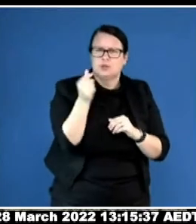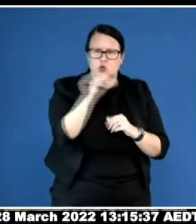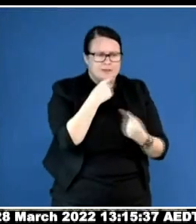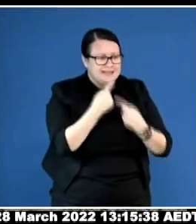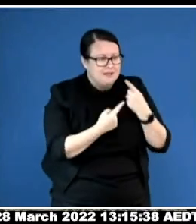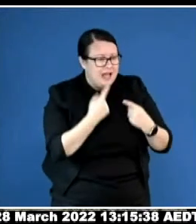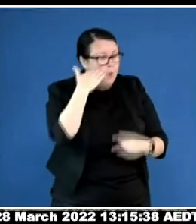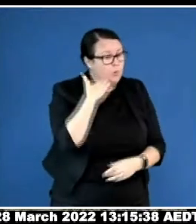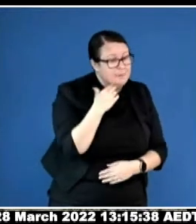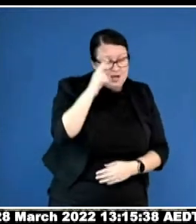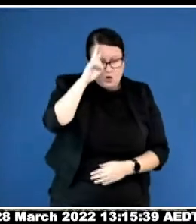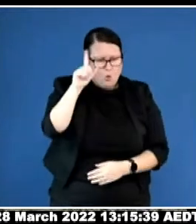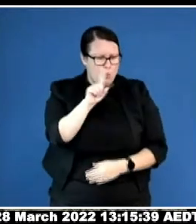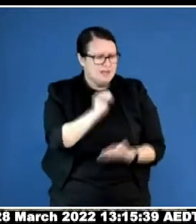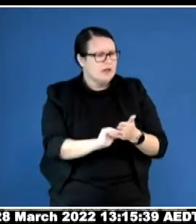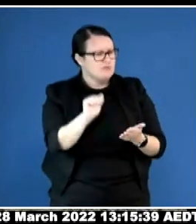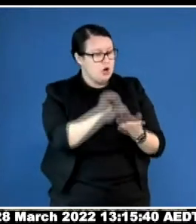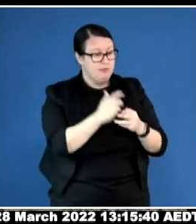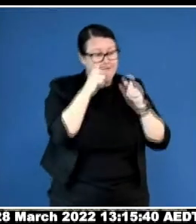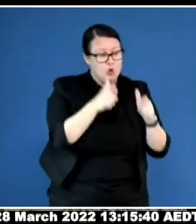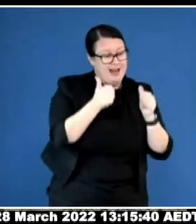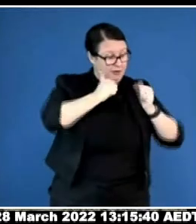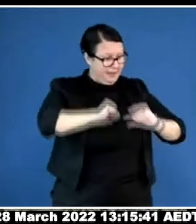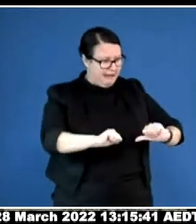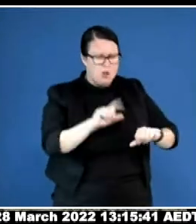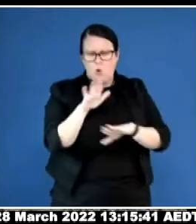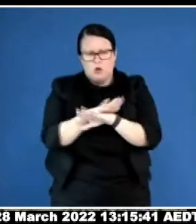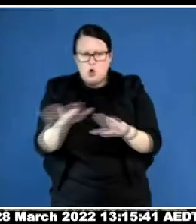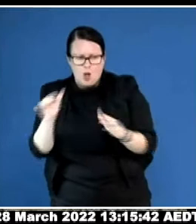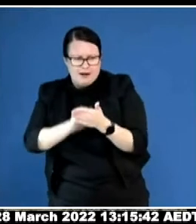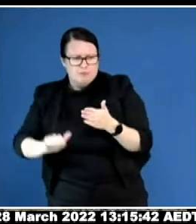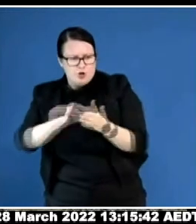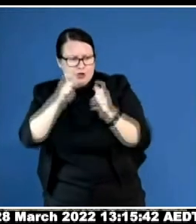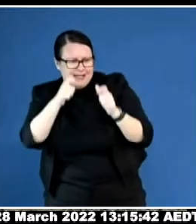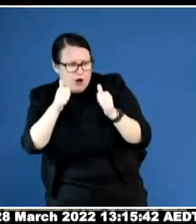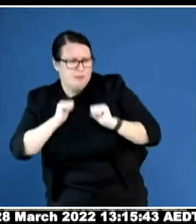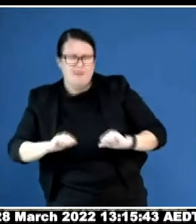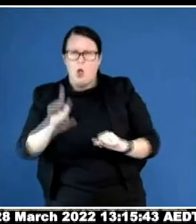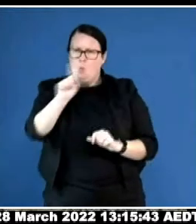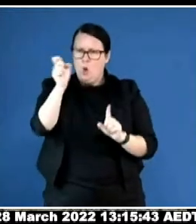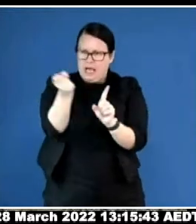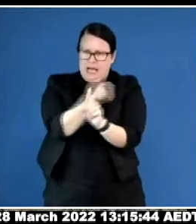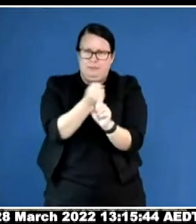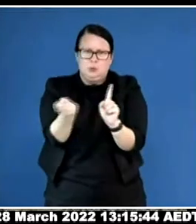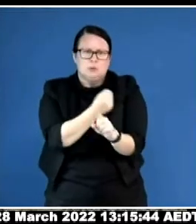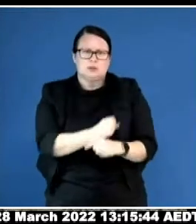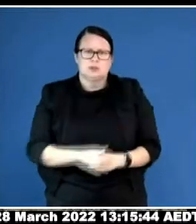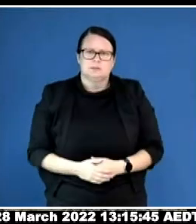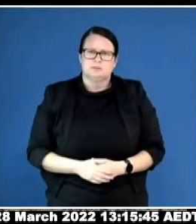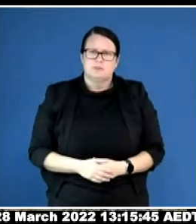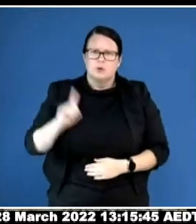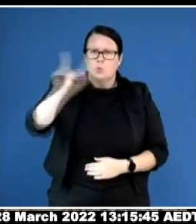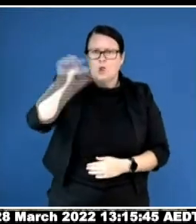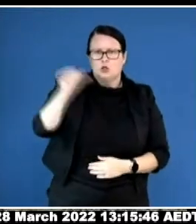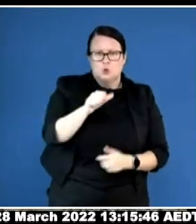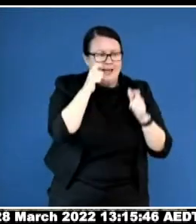not the right thing for a carer to do, you know, what abuse looks like, even down to inform, you know, formal supports. You know, what should a carer be